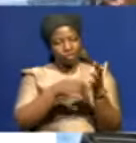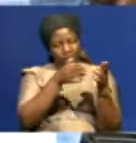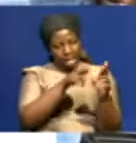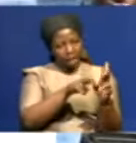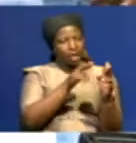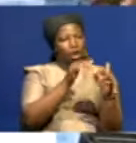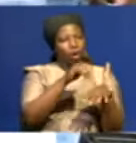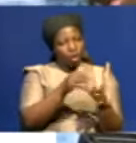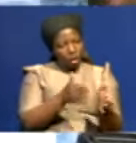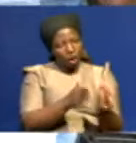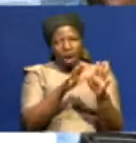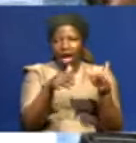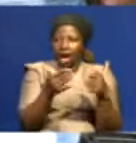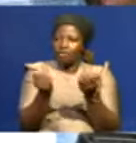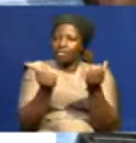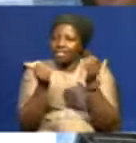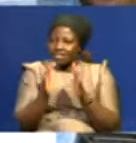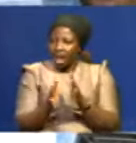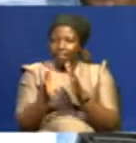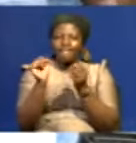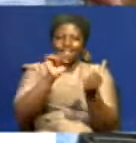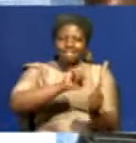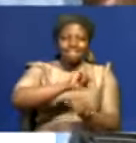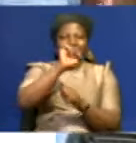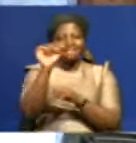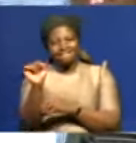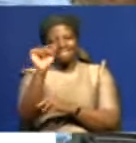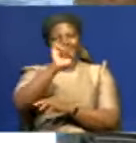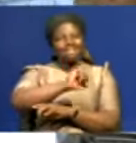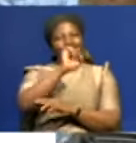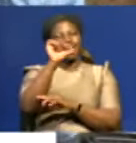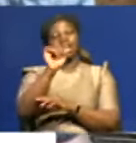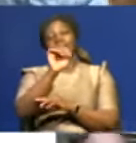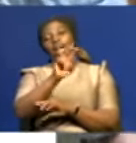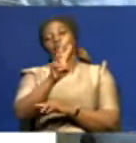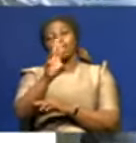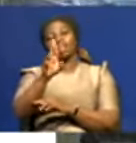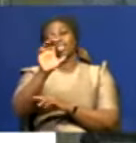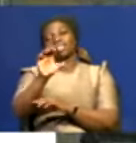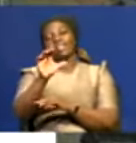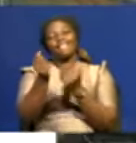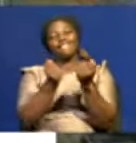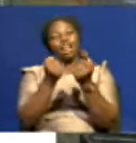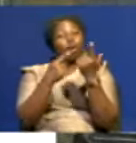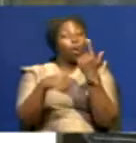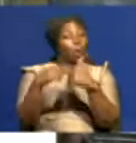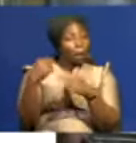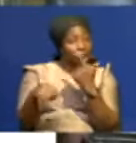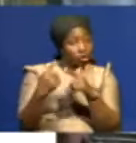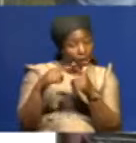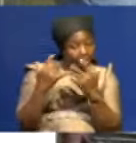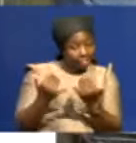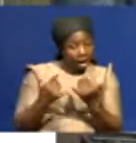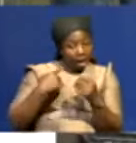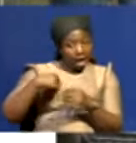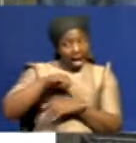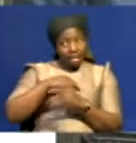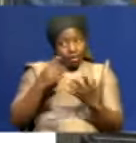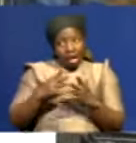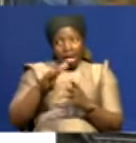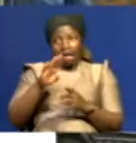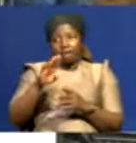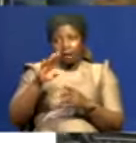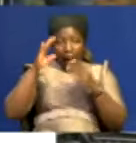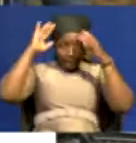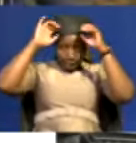the drivers were really taking on the WRC 2023 Safari Rally. But we are now at the Buffalo Mall, where the